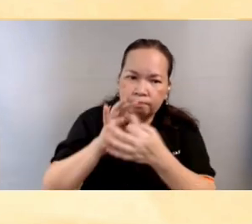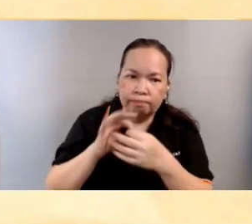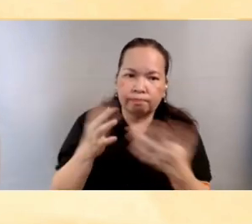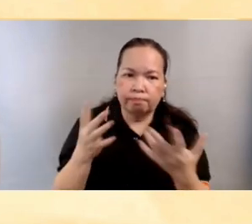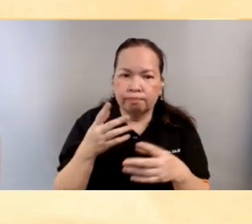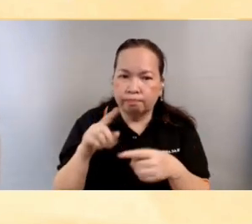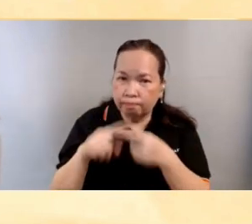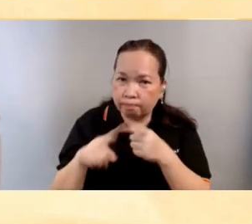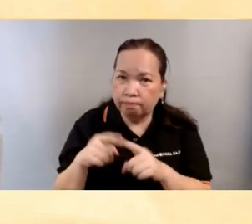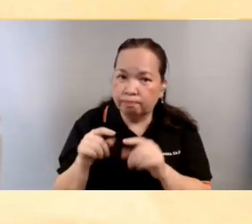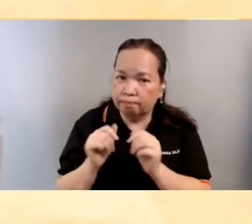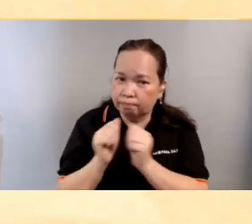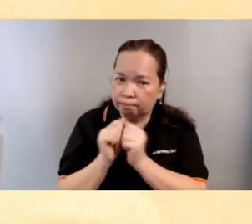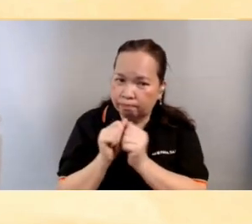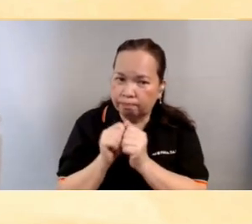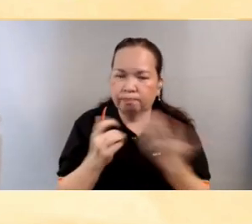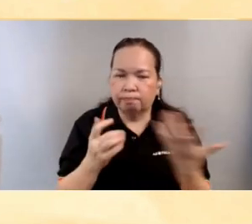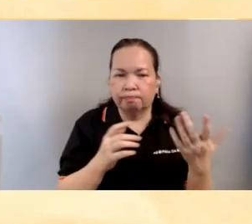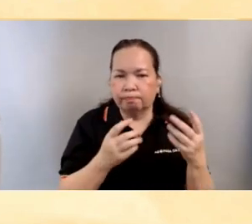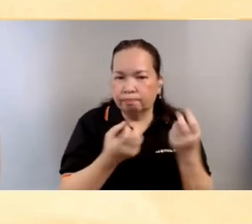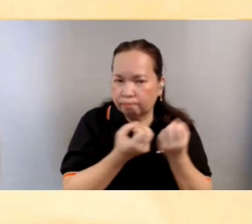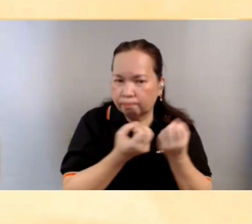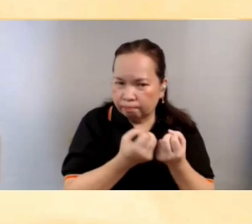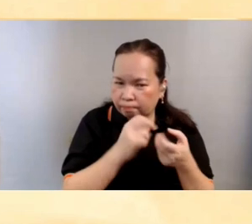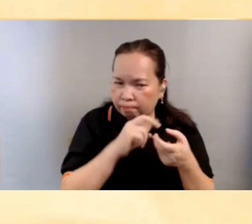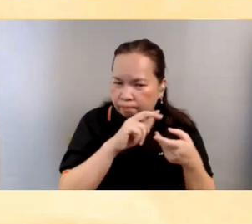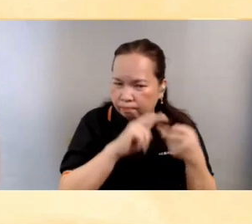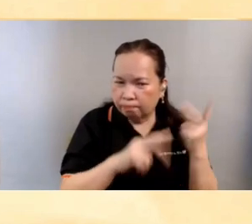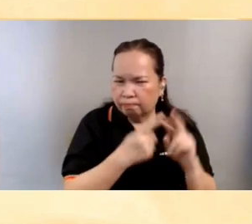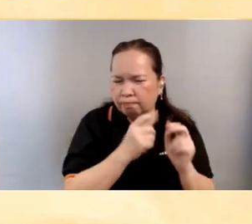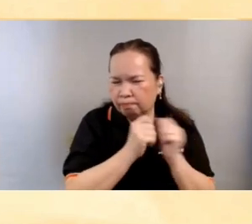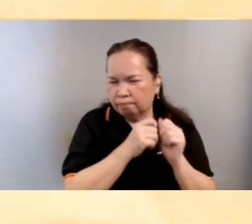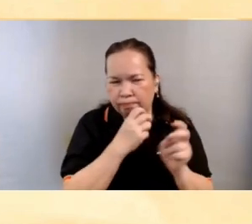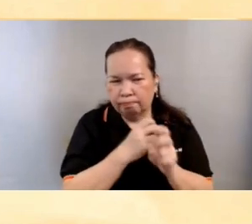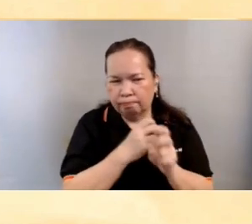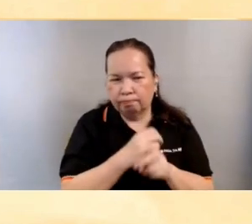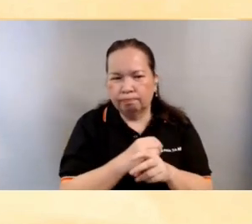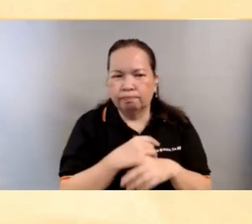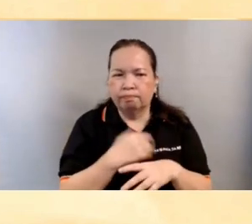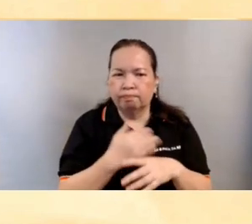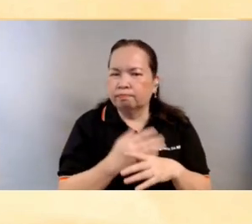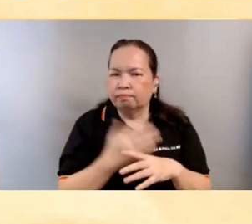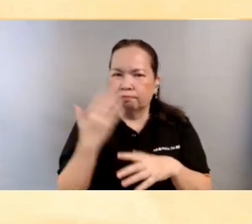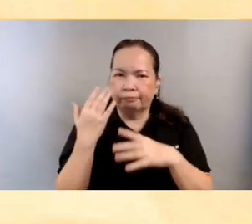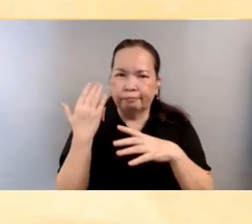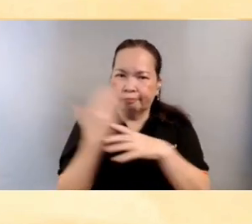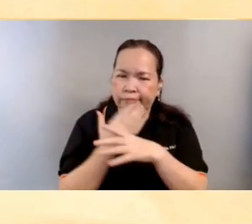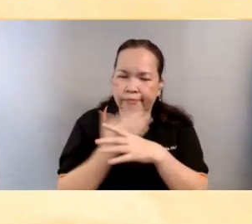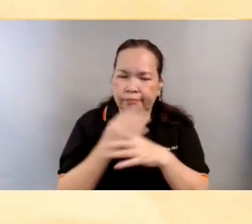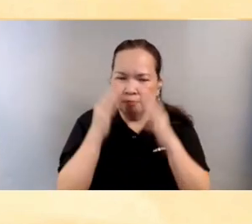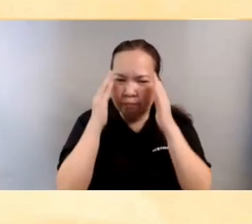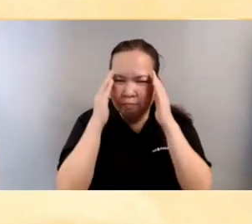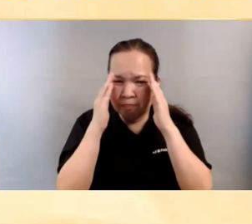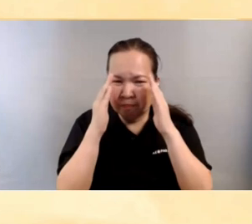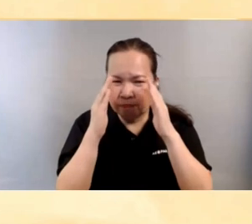etc. That's interesting. Disturbed concentration and attention, we know that, which has been already mentioned. A change in